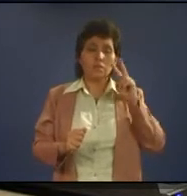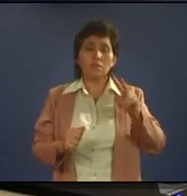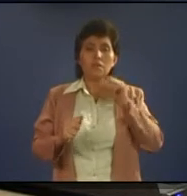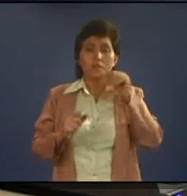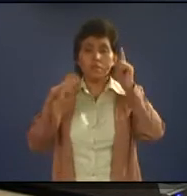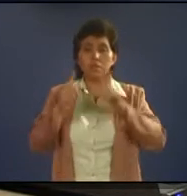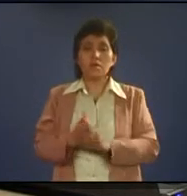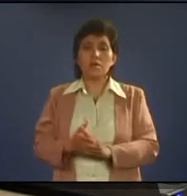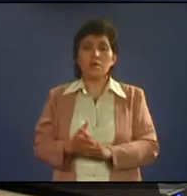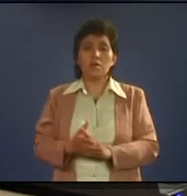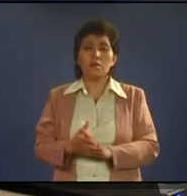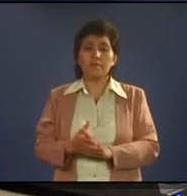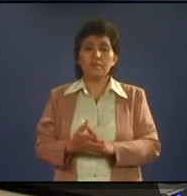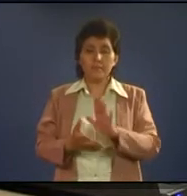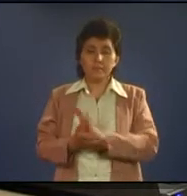Yep.